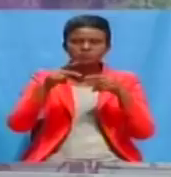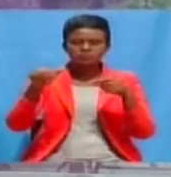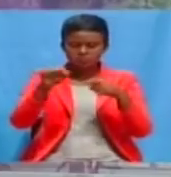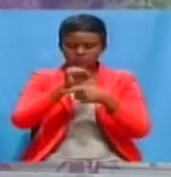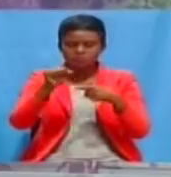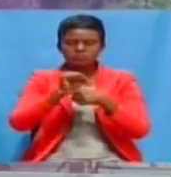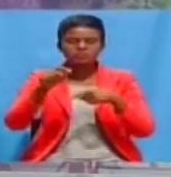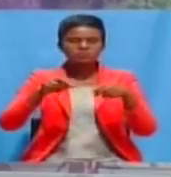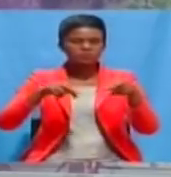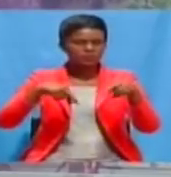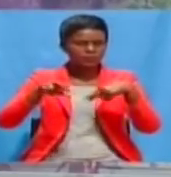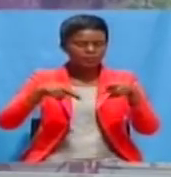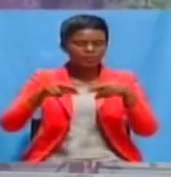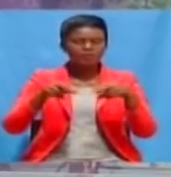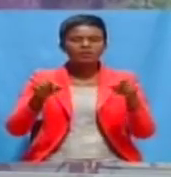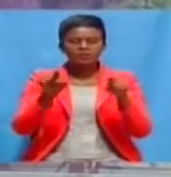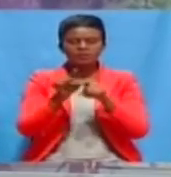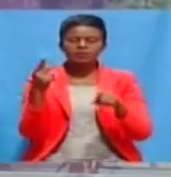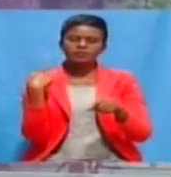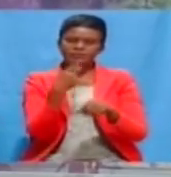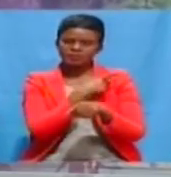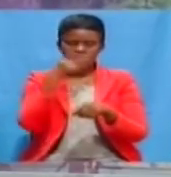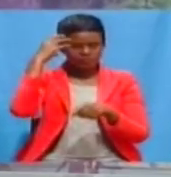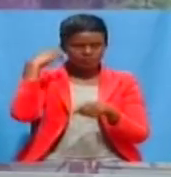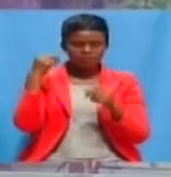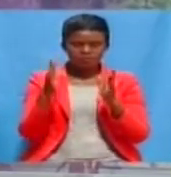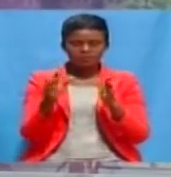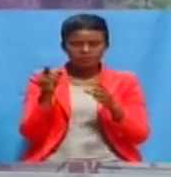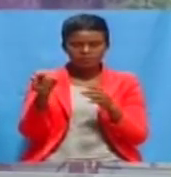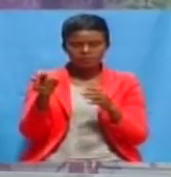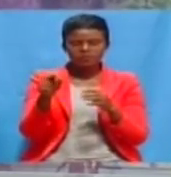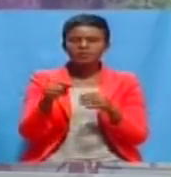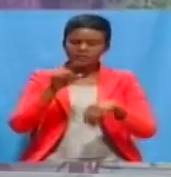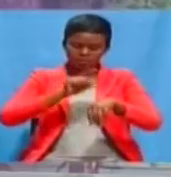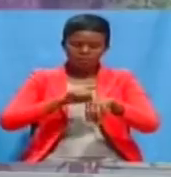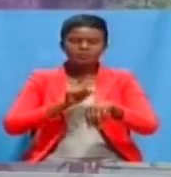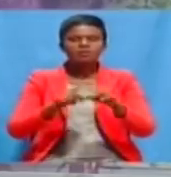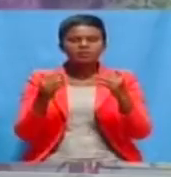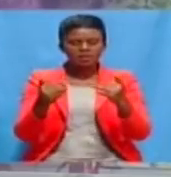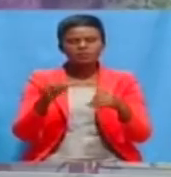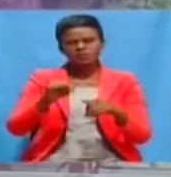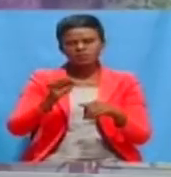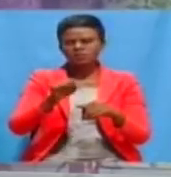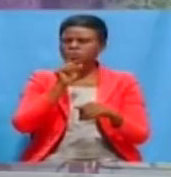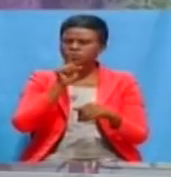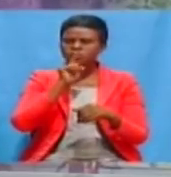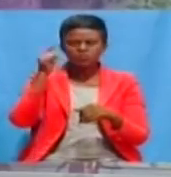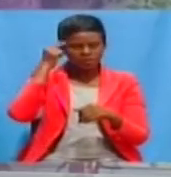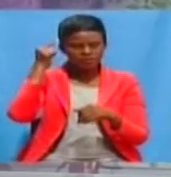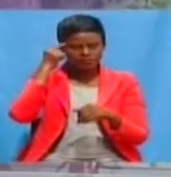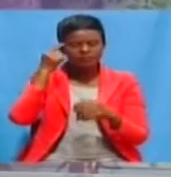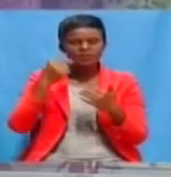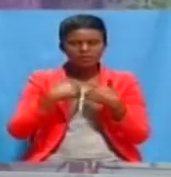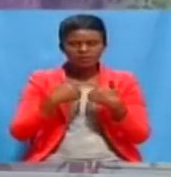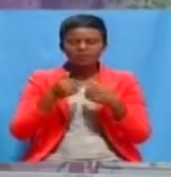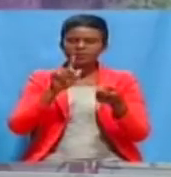for ministry spokespersons and parliamentary liaison officers, Ms. Celia said time has now come to rebrand government image